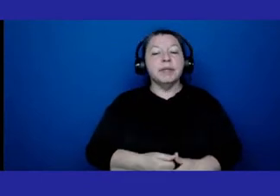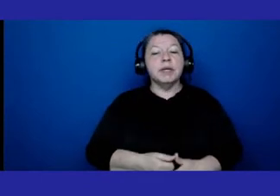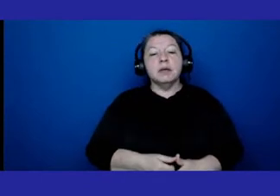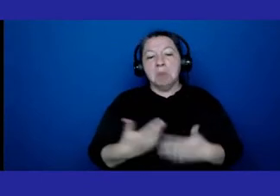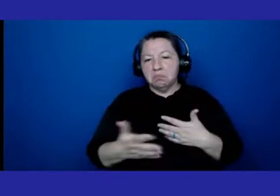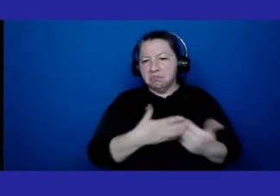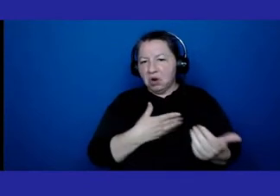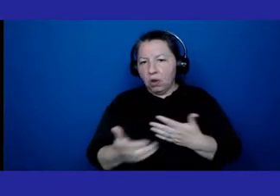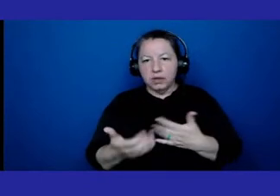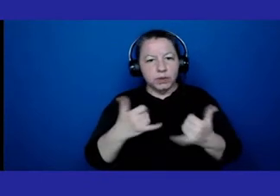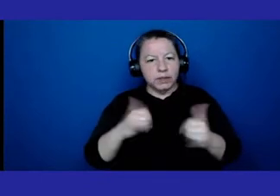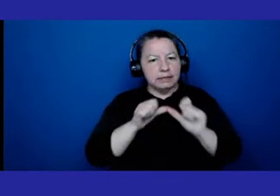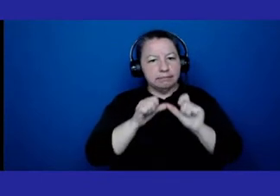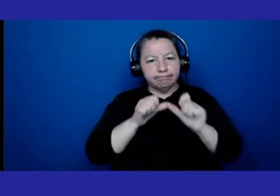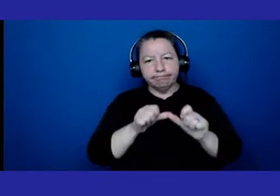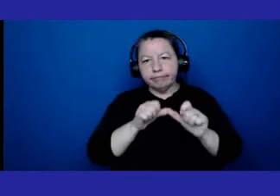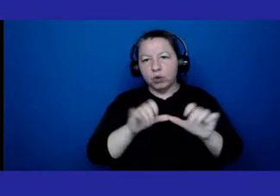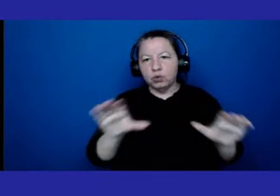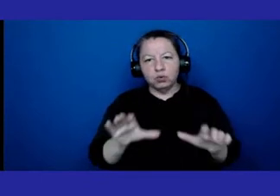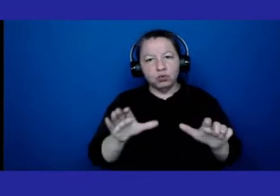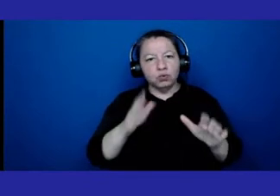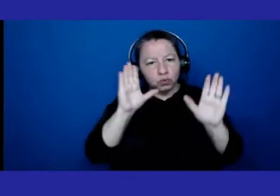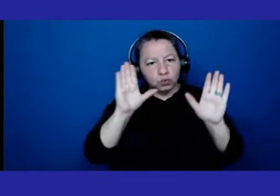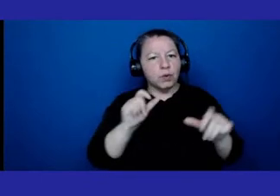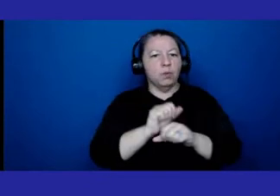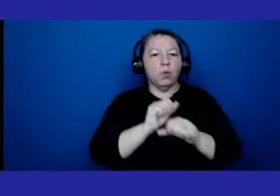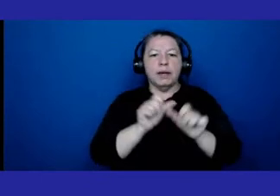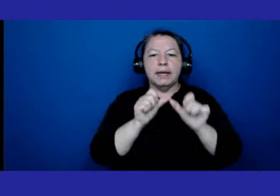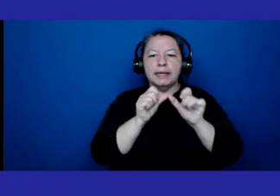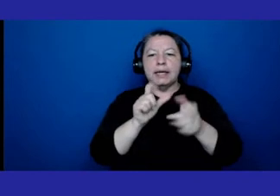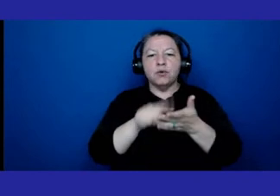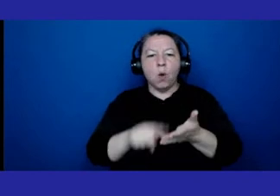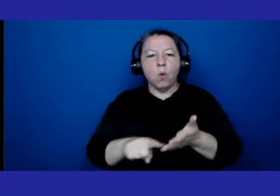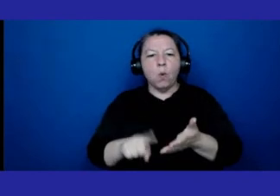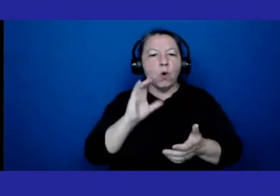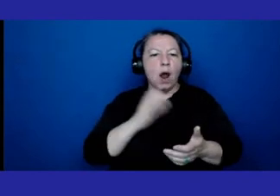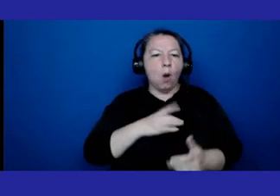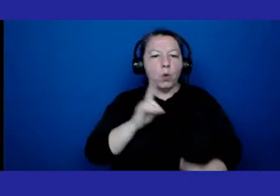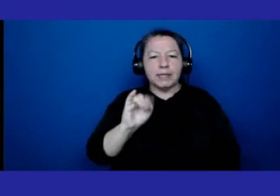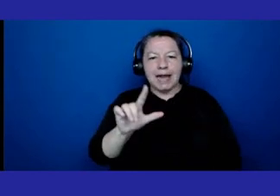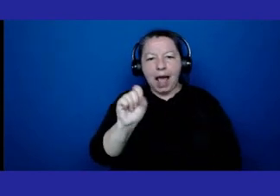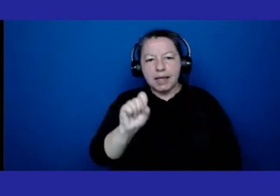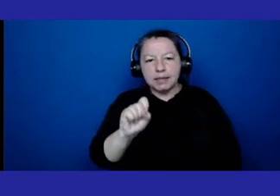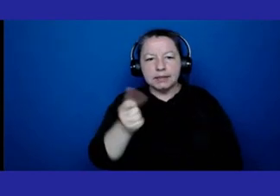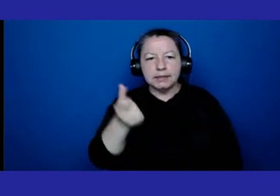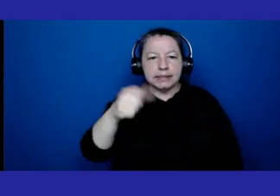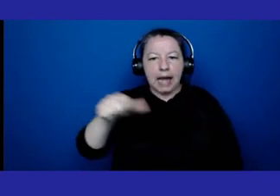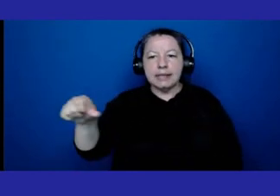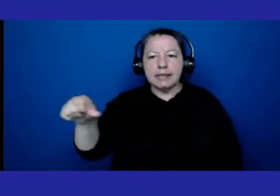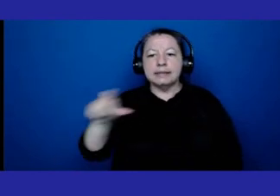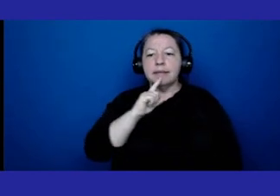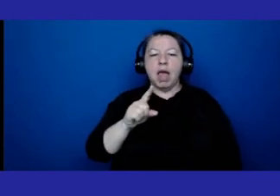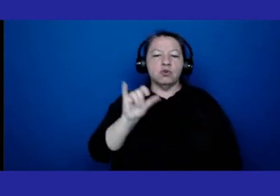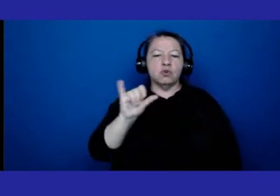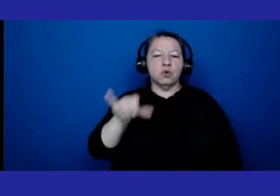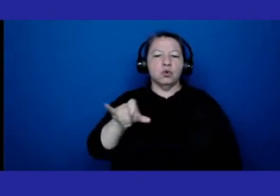continue to do great work, continuing to follow up on our denials to make sure that we get them overturned and get paid. Can I ask you something